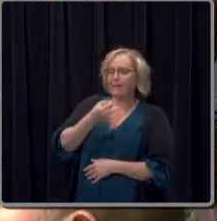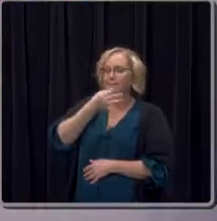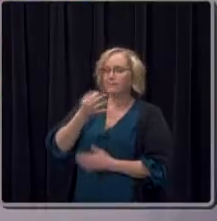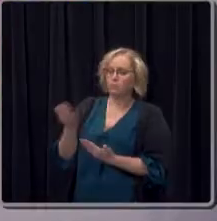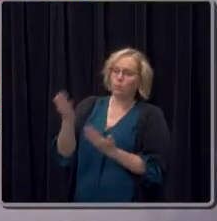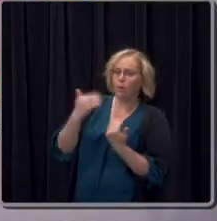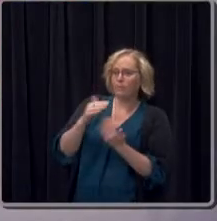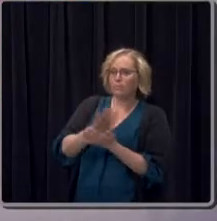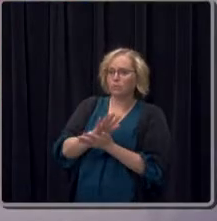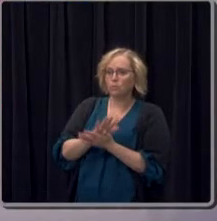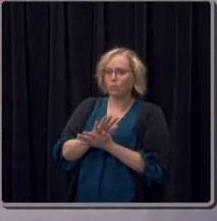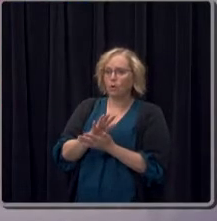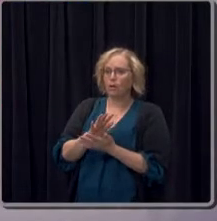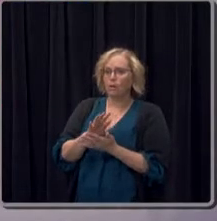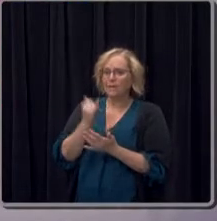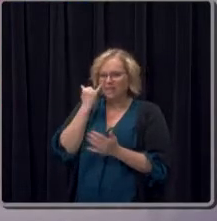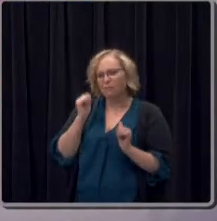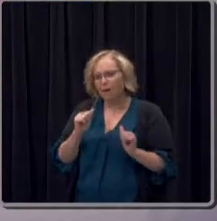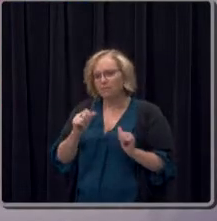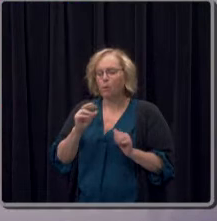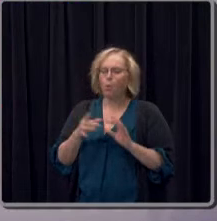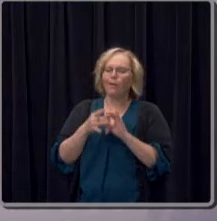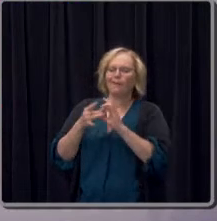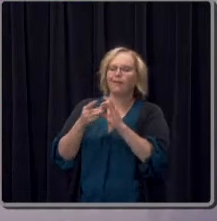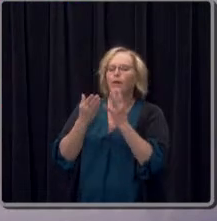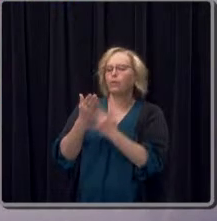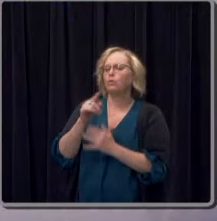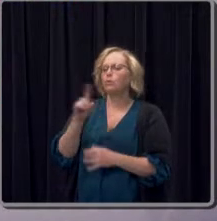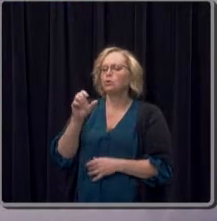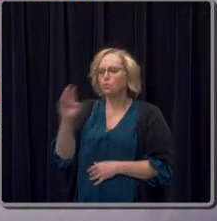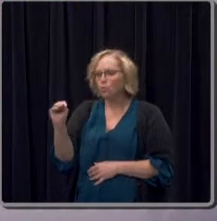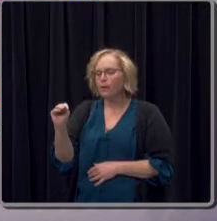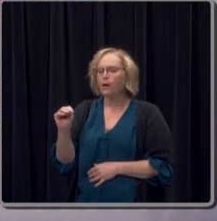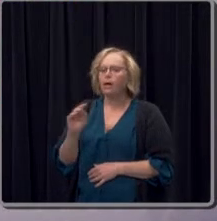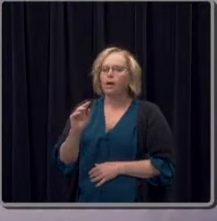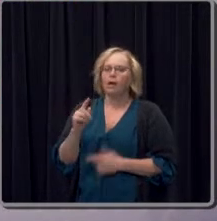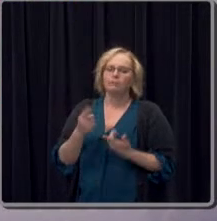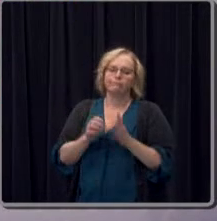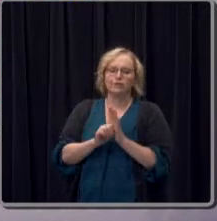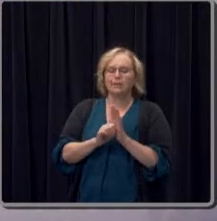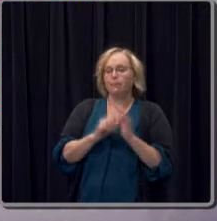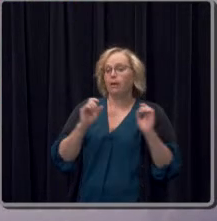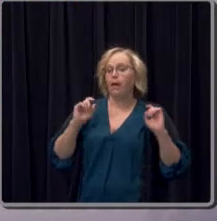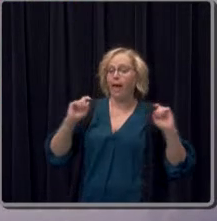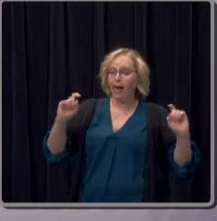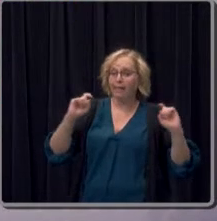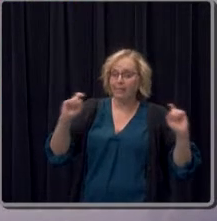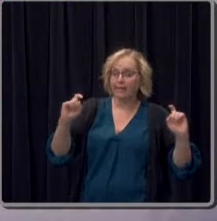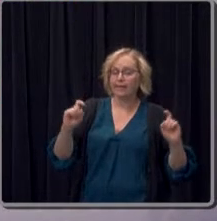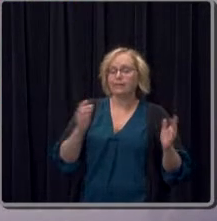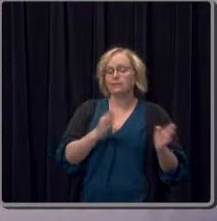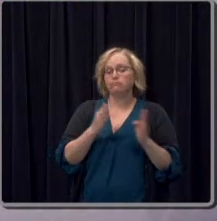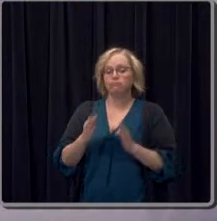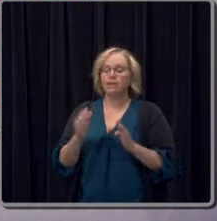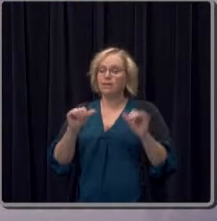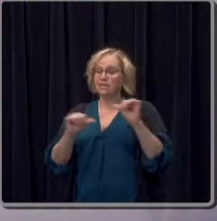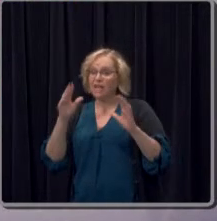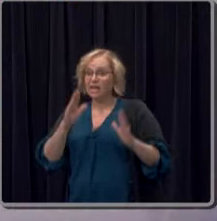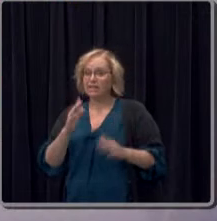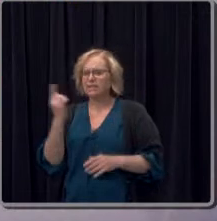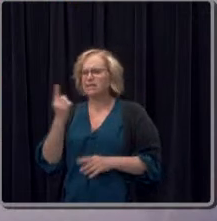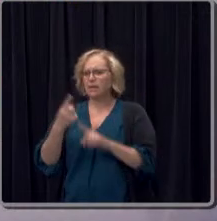possible, or we connect via Zoom. And we've had like from athletes to scientists or someone there with